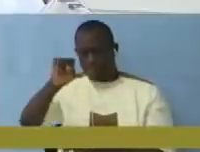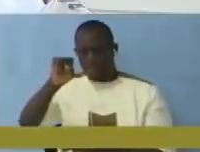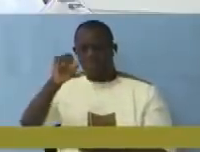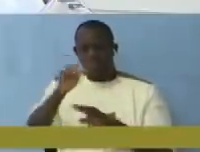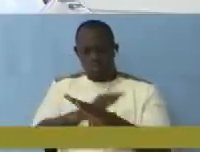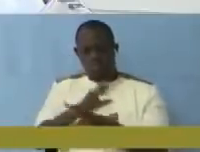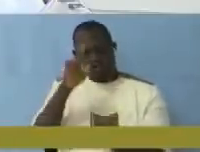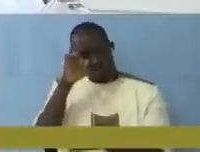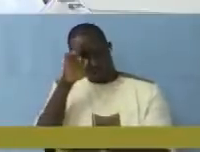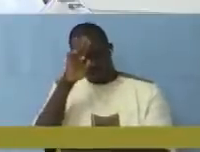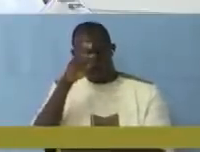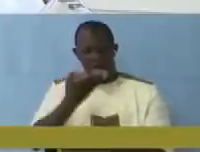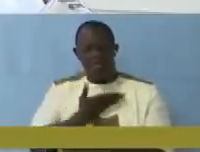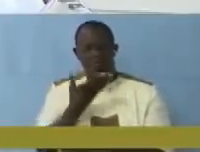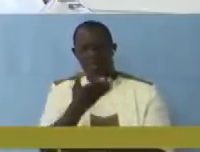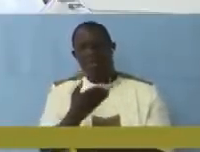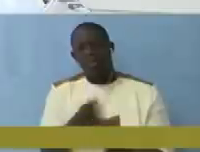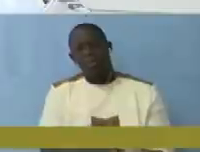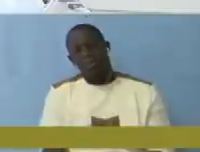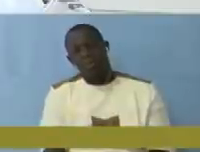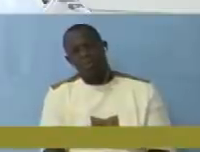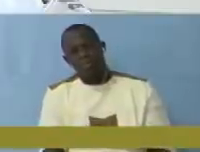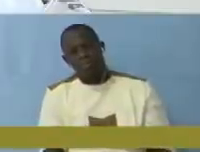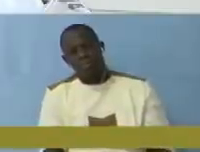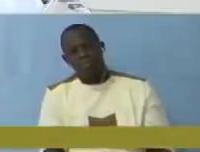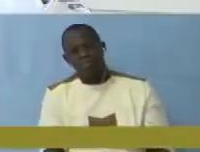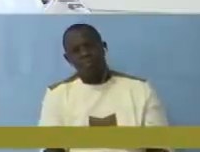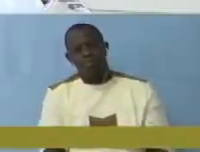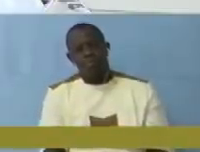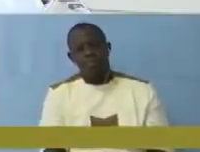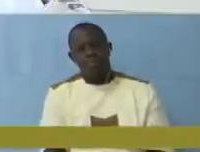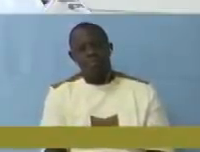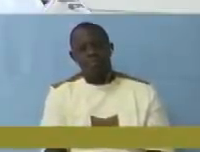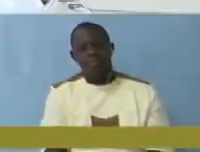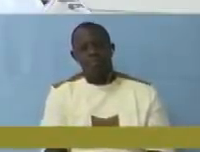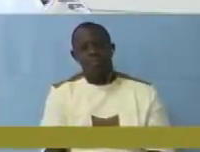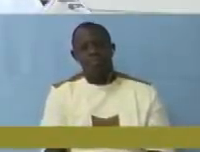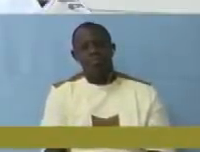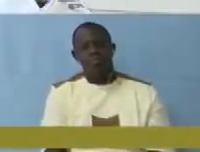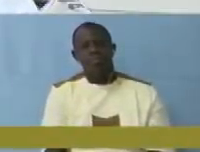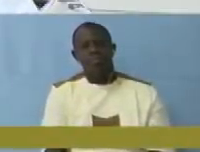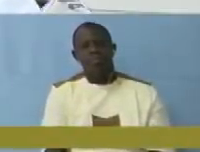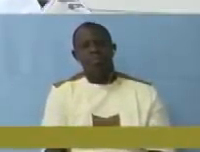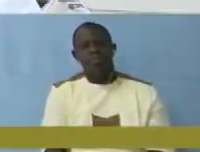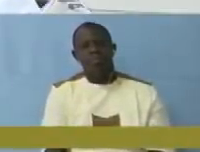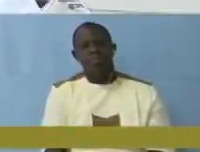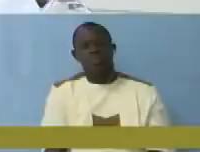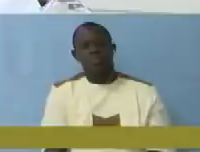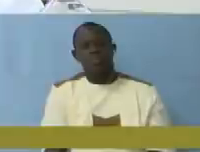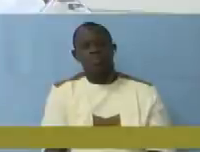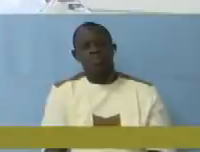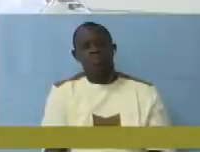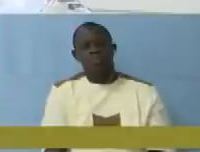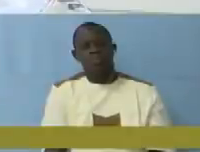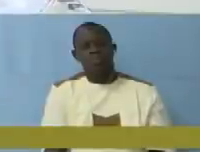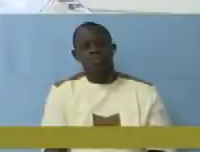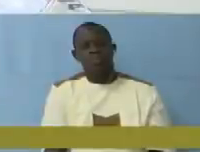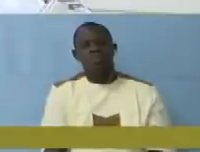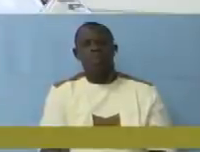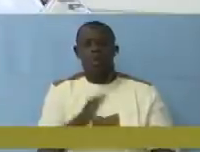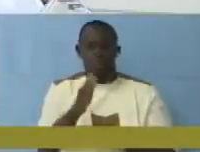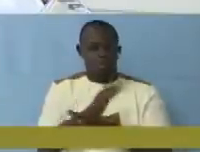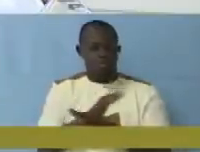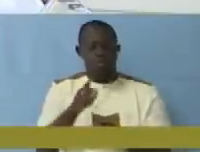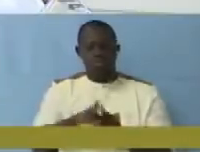kamolu luluma menu bota NSS. We were not that percentage 100% with the junta